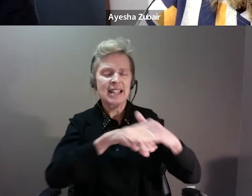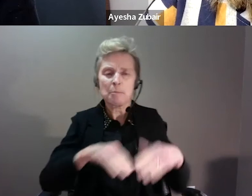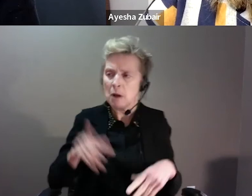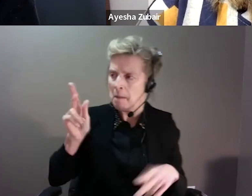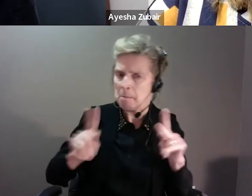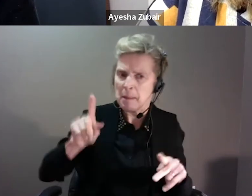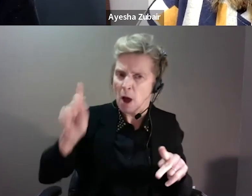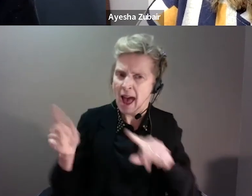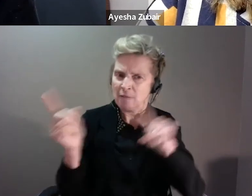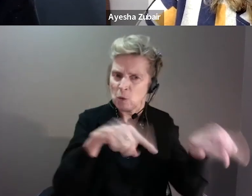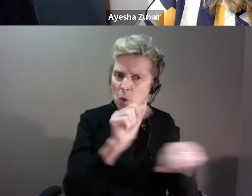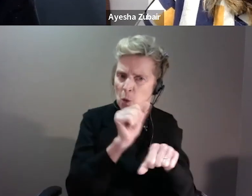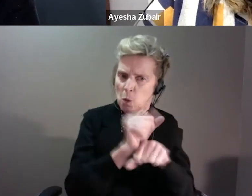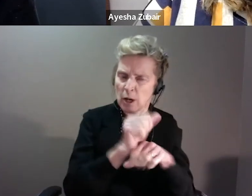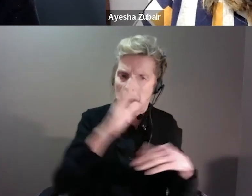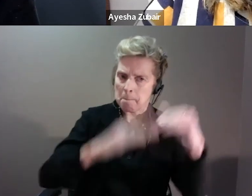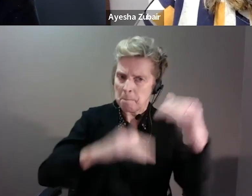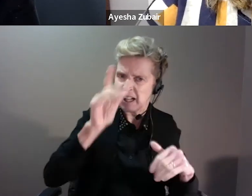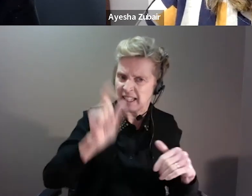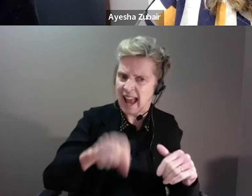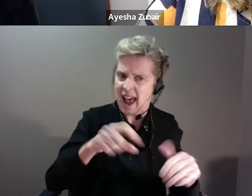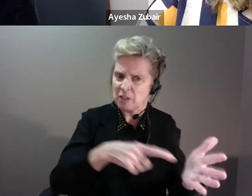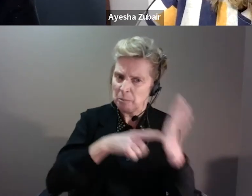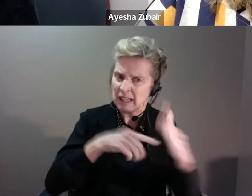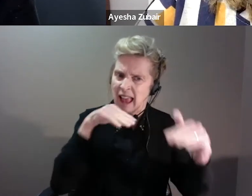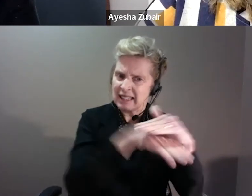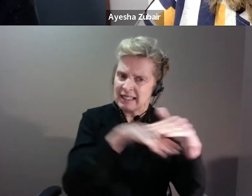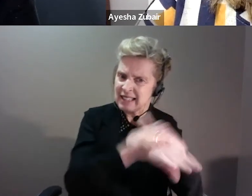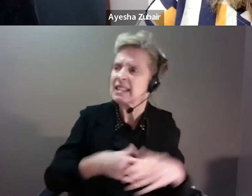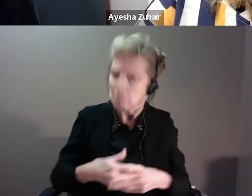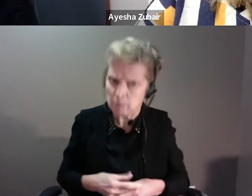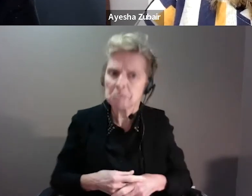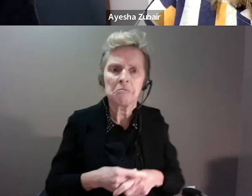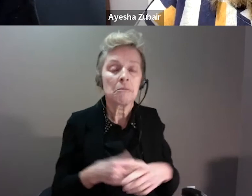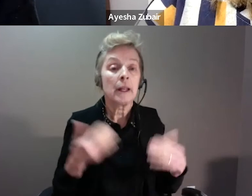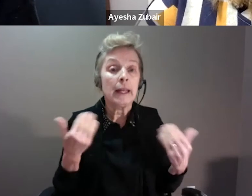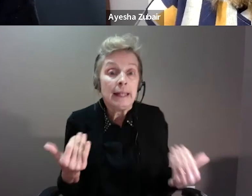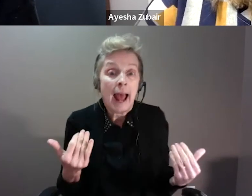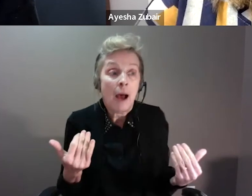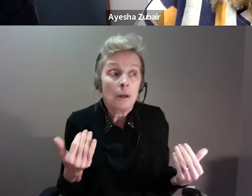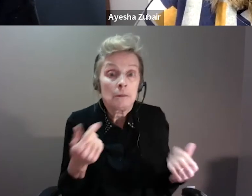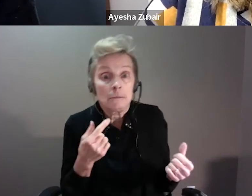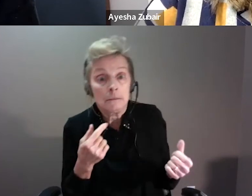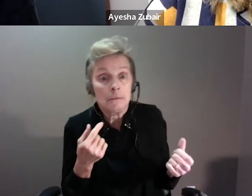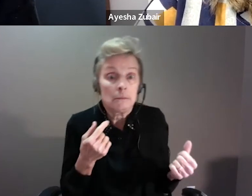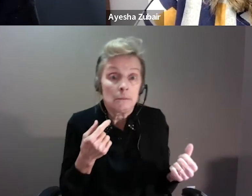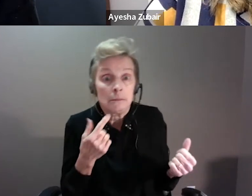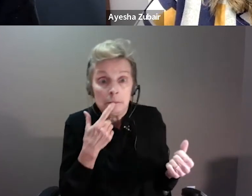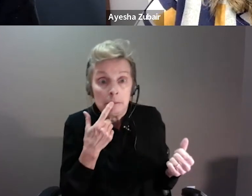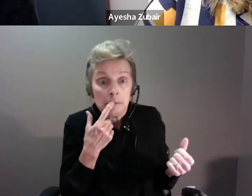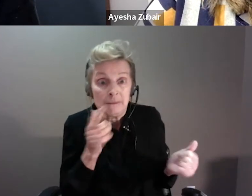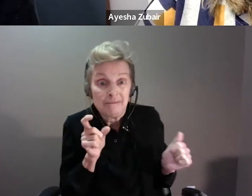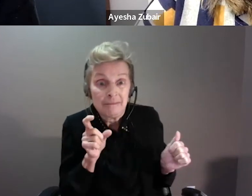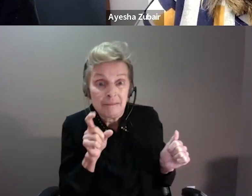to go to work. So you have to make work accessible, buildings accessible, stuff like that. And now I'm like, do they need to? Like, will I just